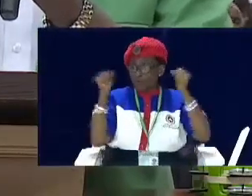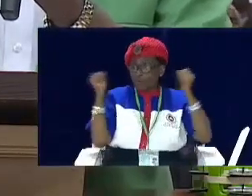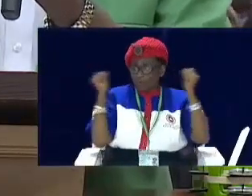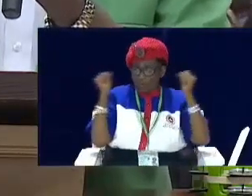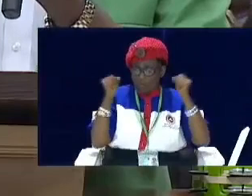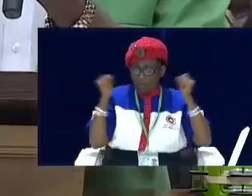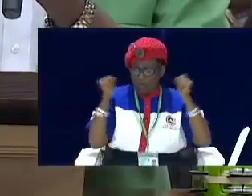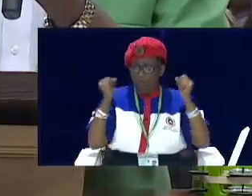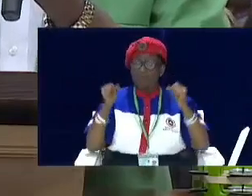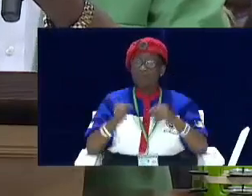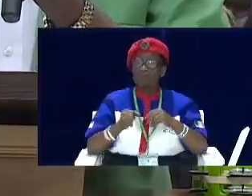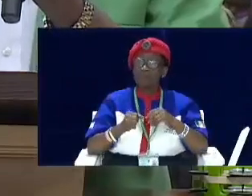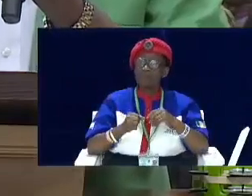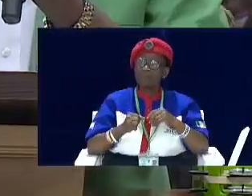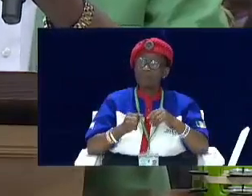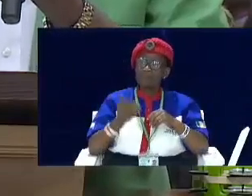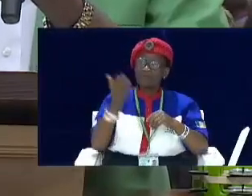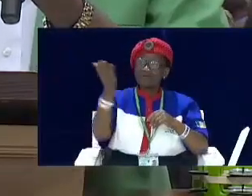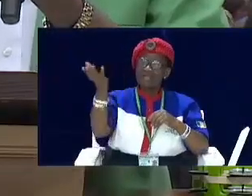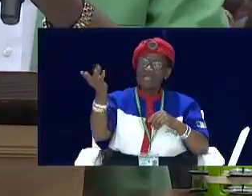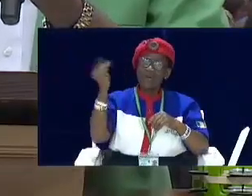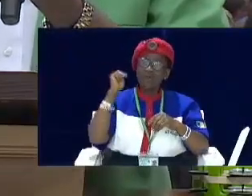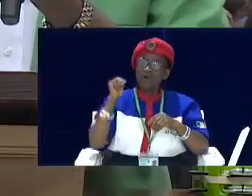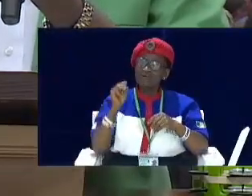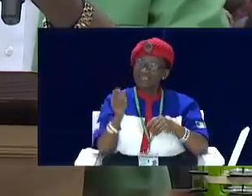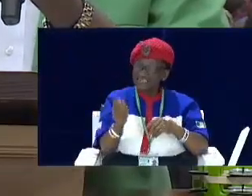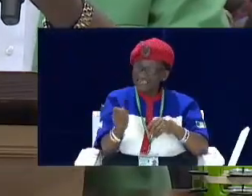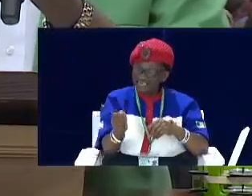There was a little earthquake.